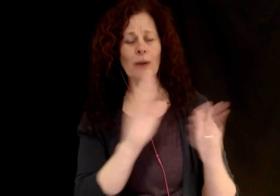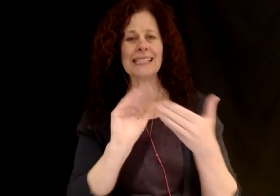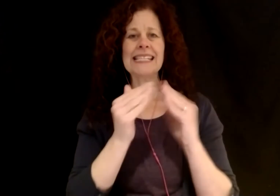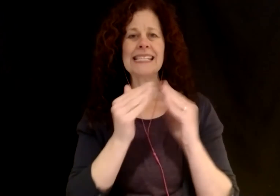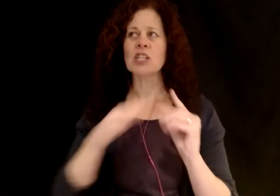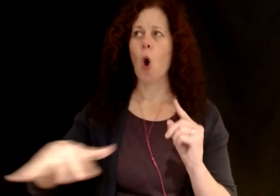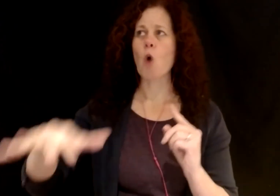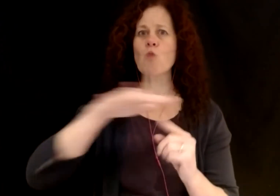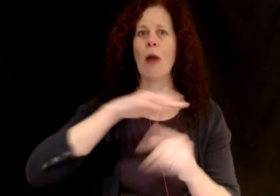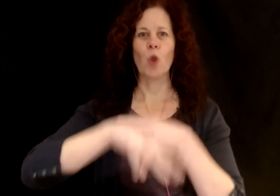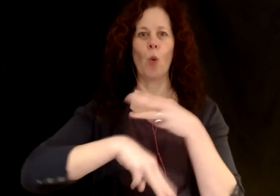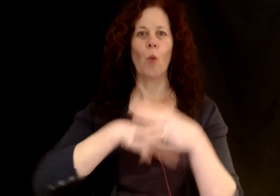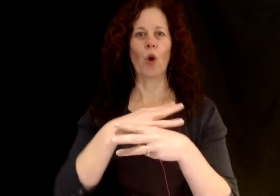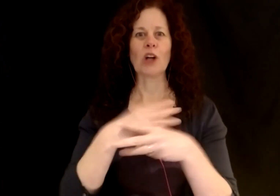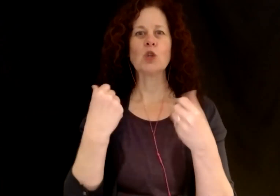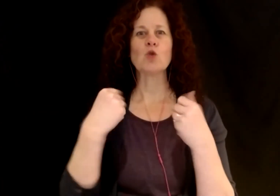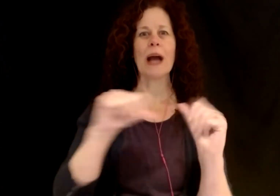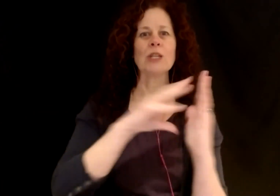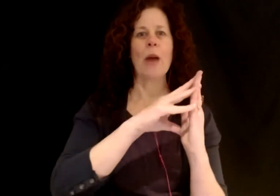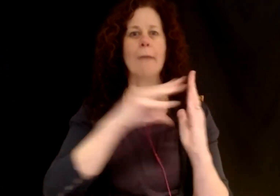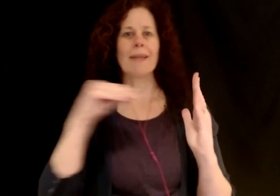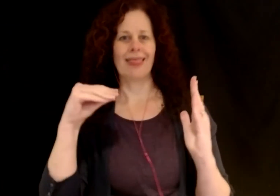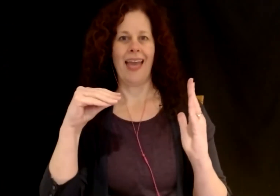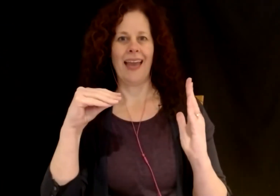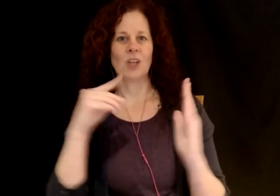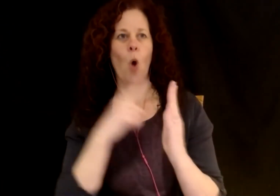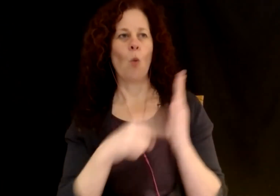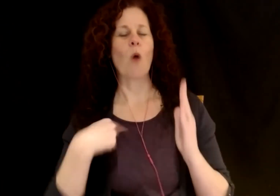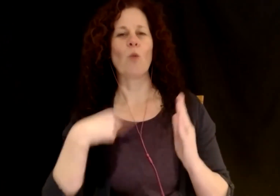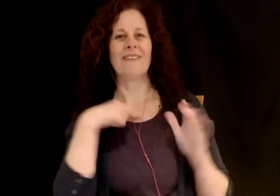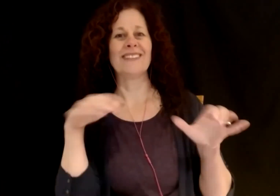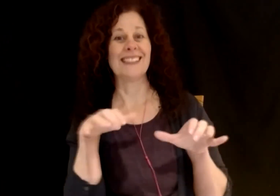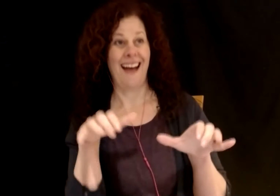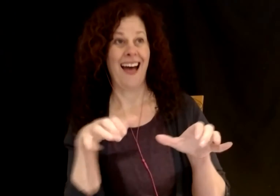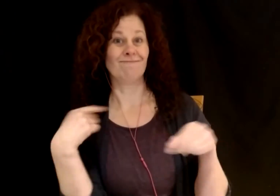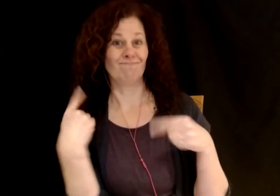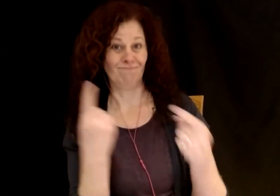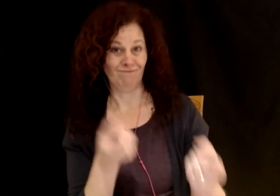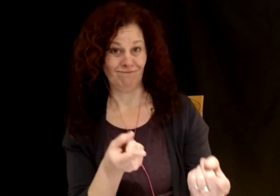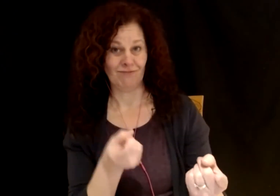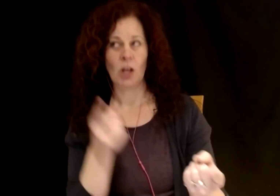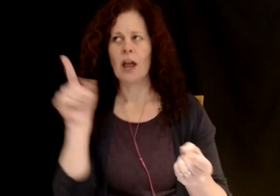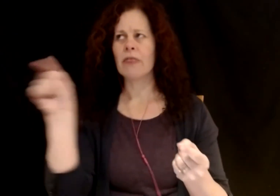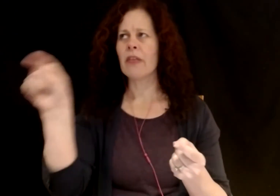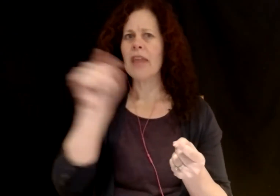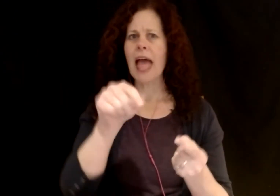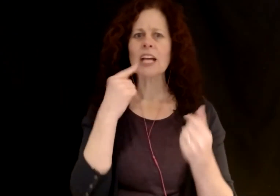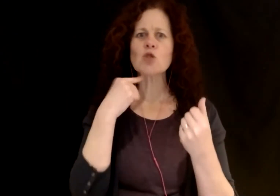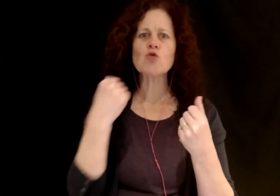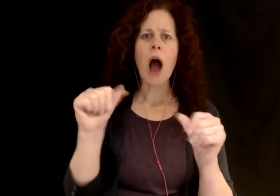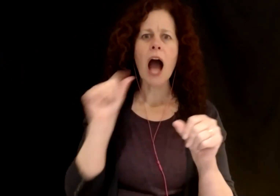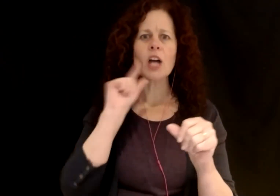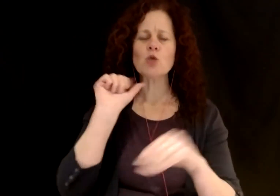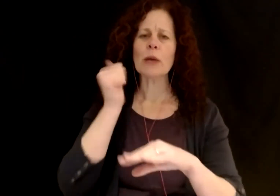to attempt to create laws, policies, procedures, programs,